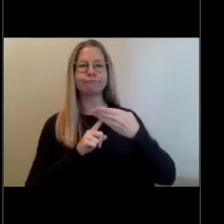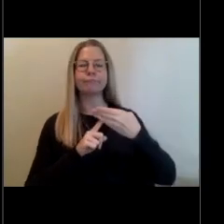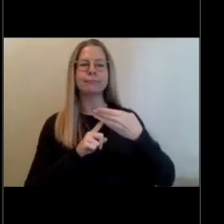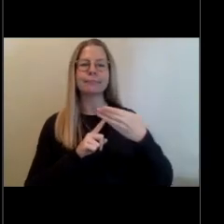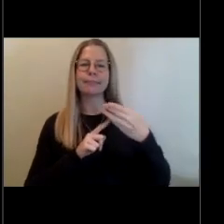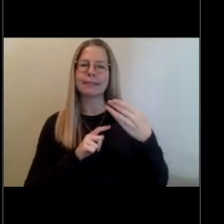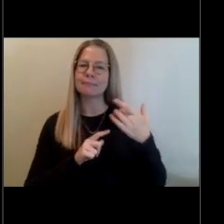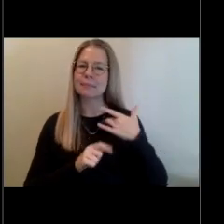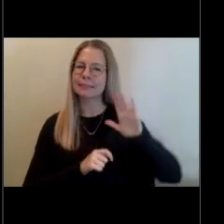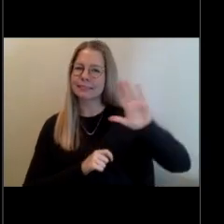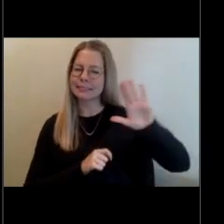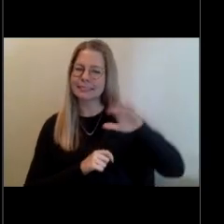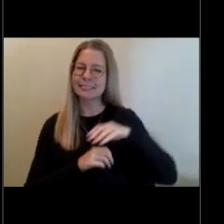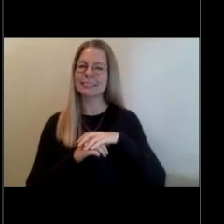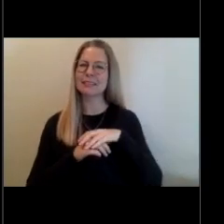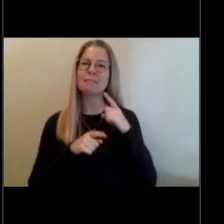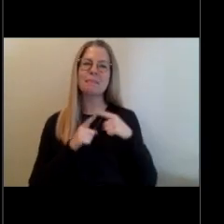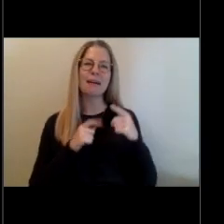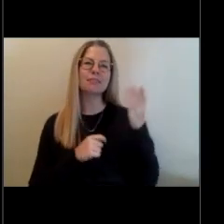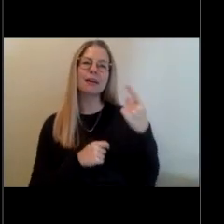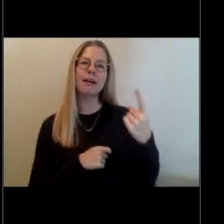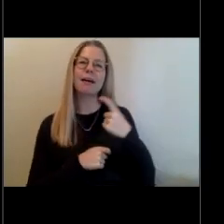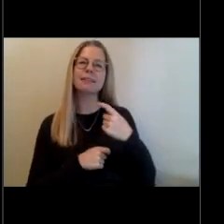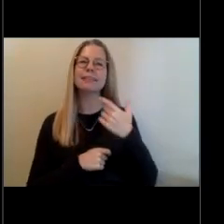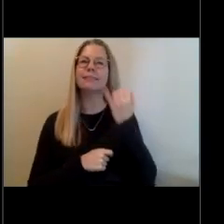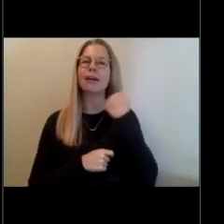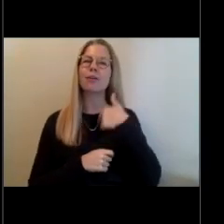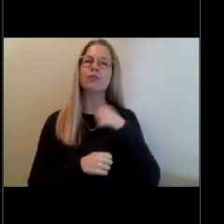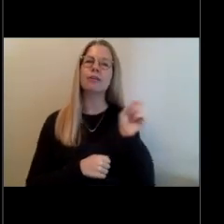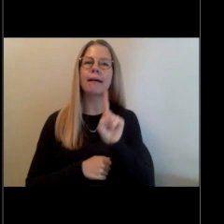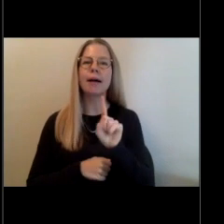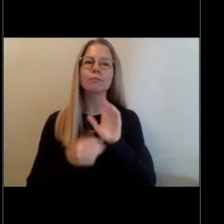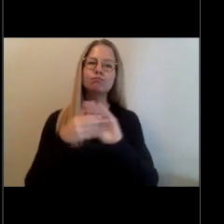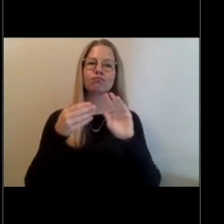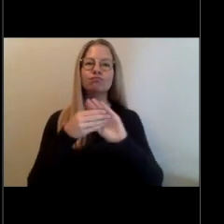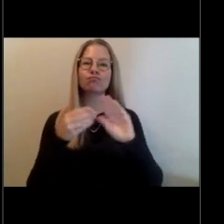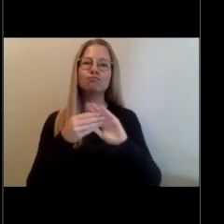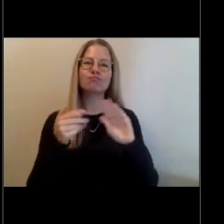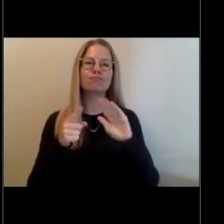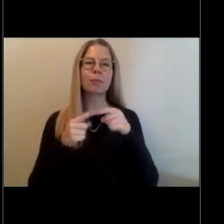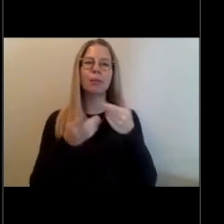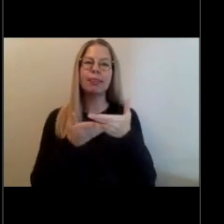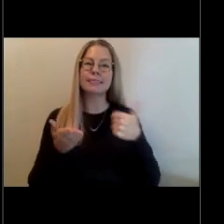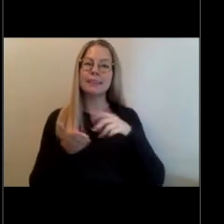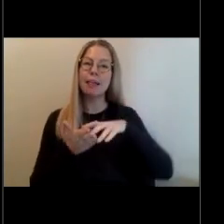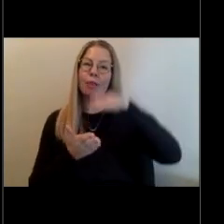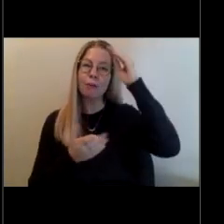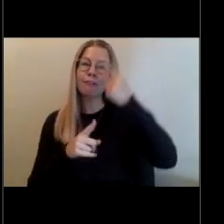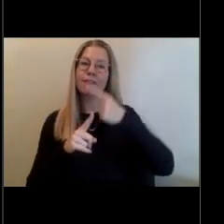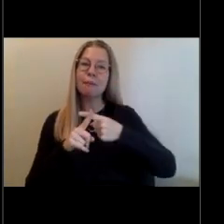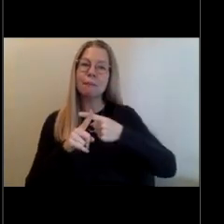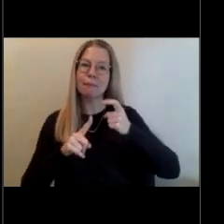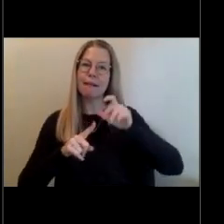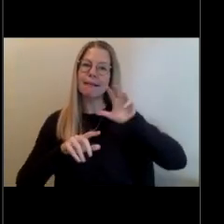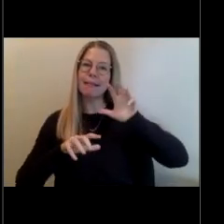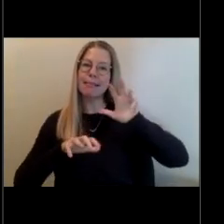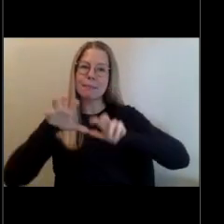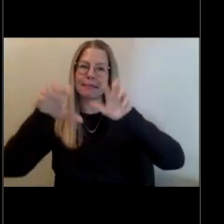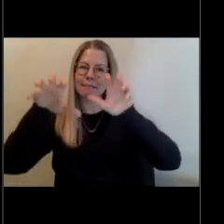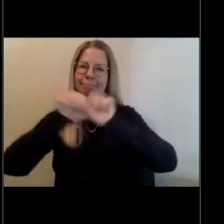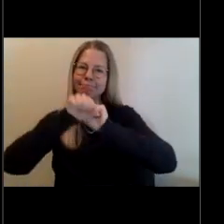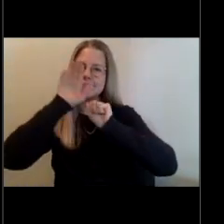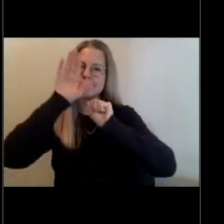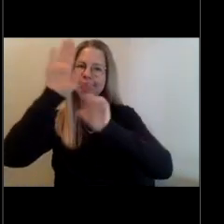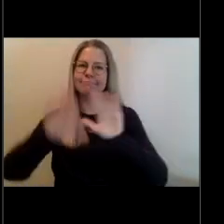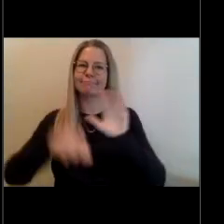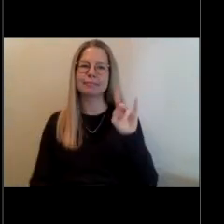talk about life lessons from climbing Kilimanjaro. And when we were